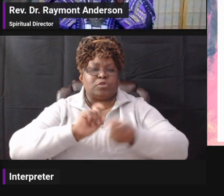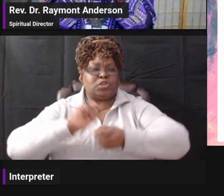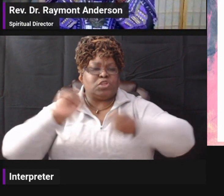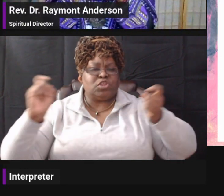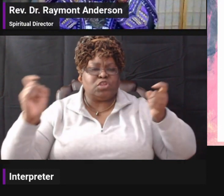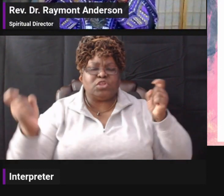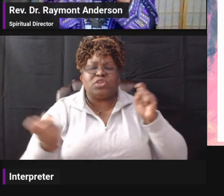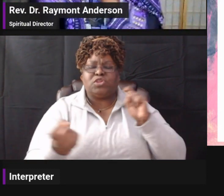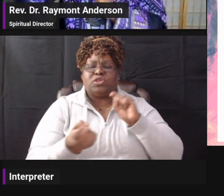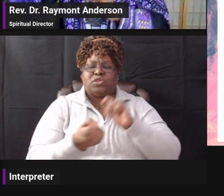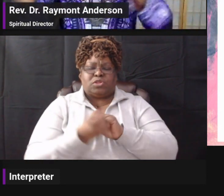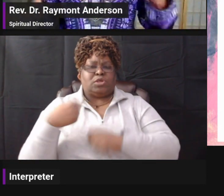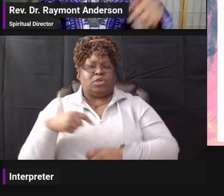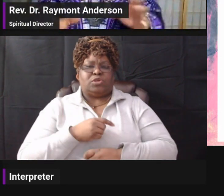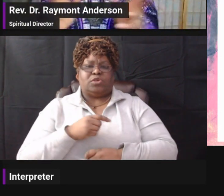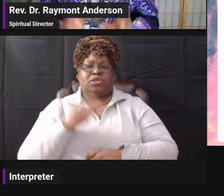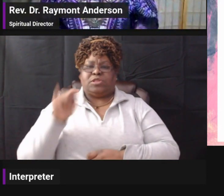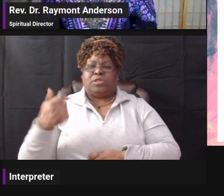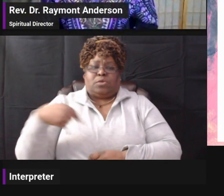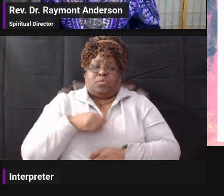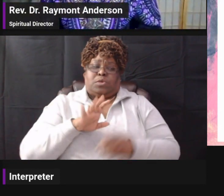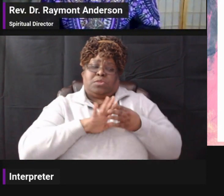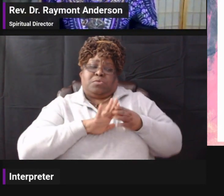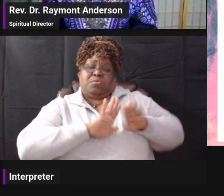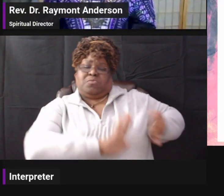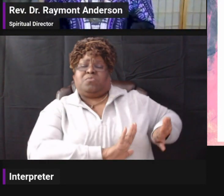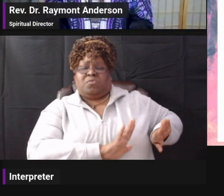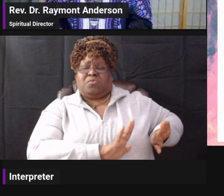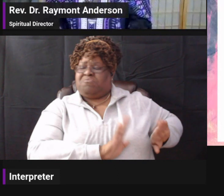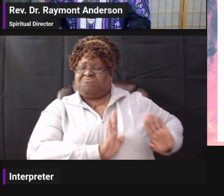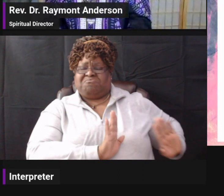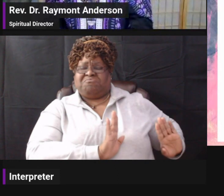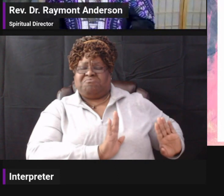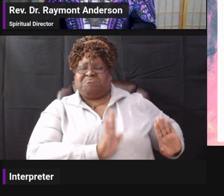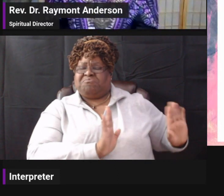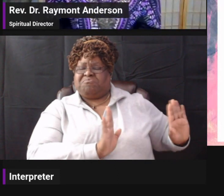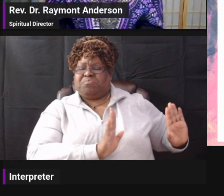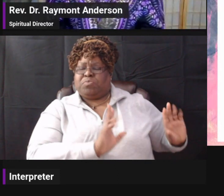us so far that we don't even want to go back?